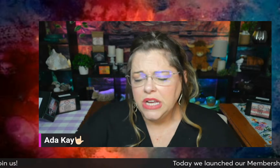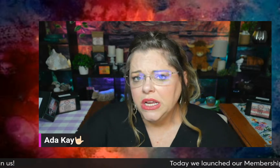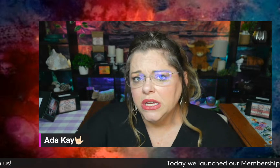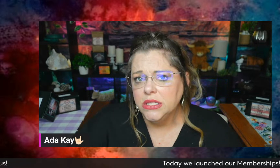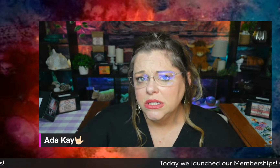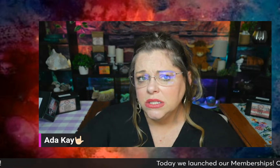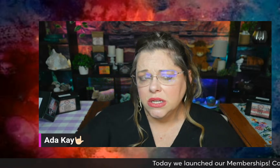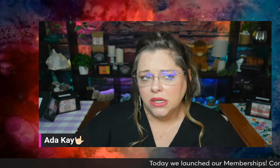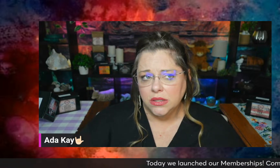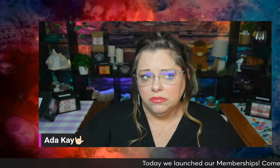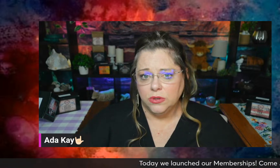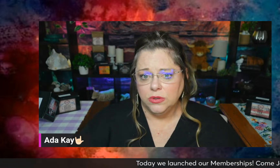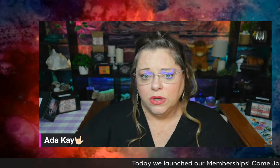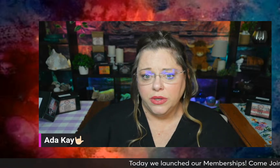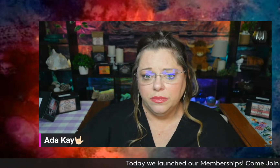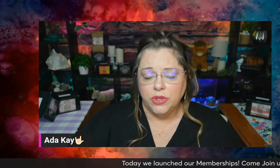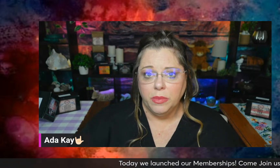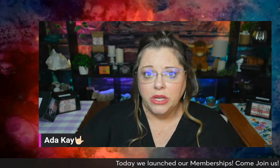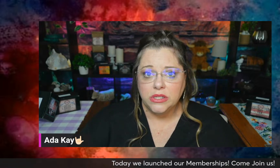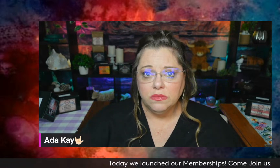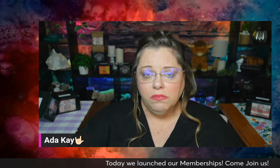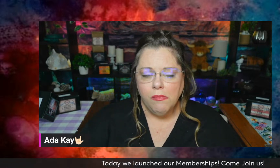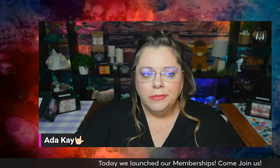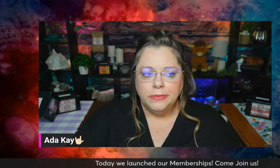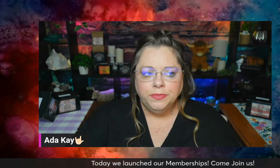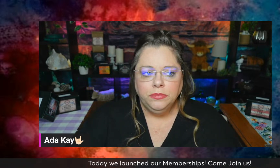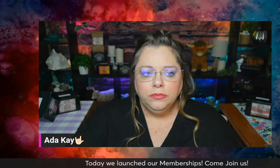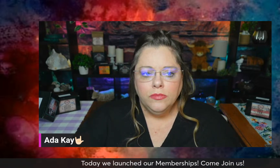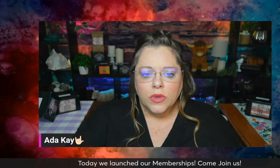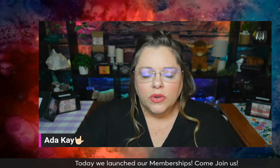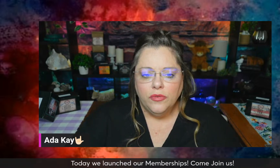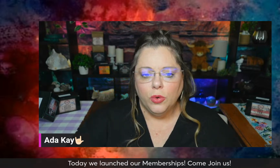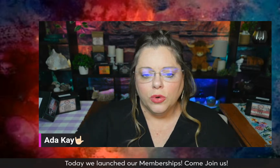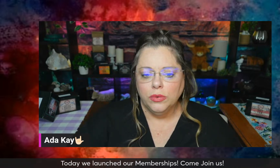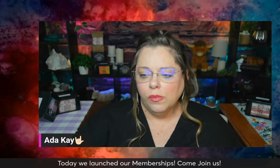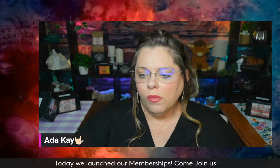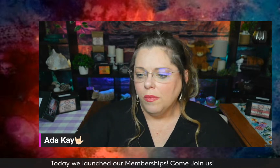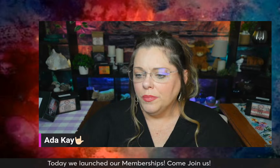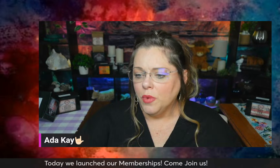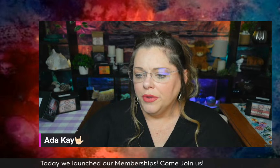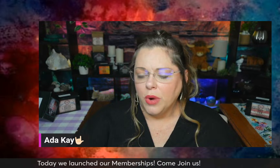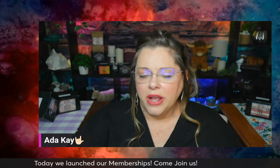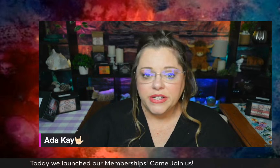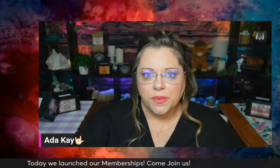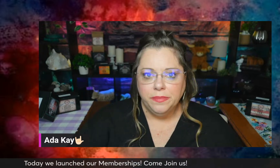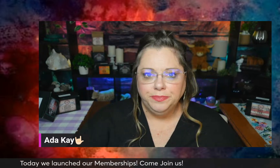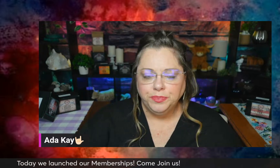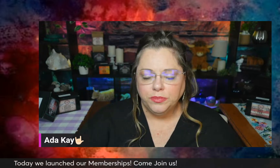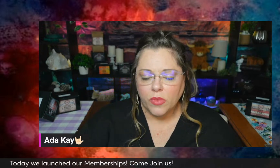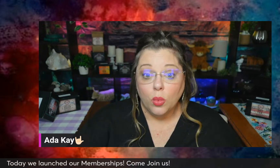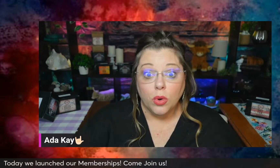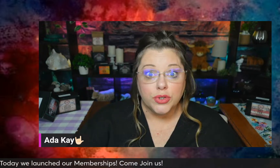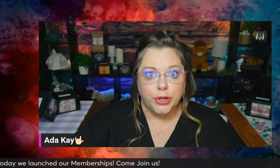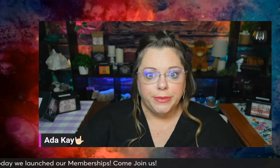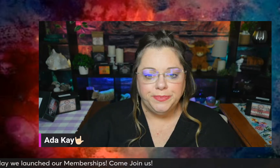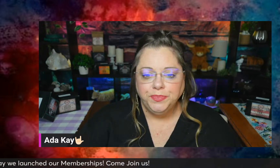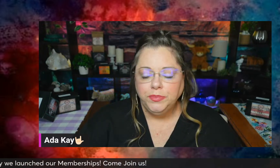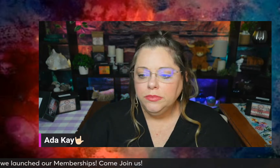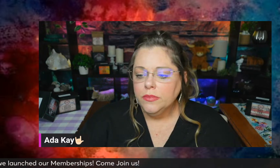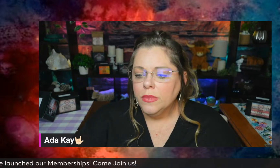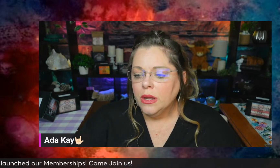I've taken kratom gummies for arthritis. Works